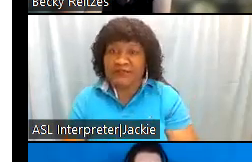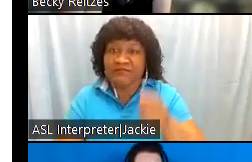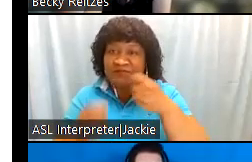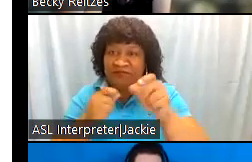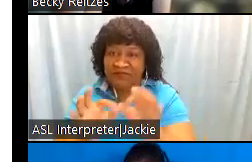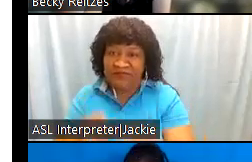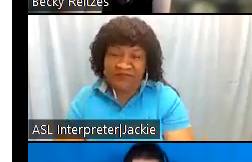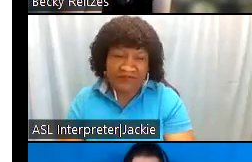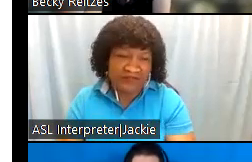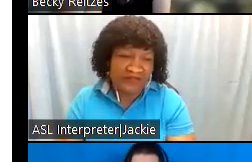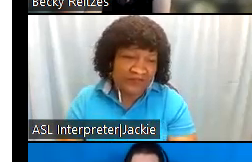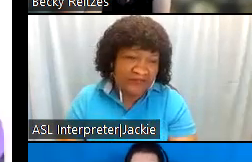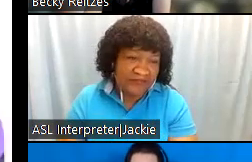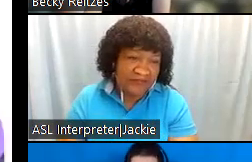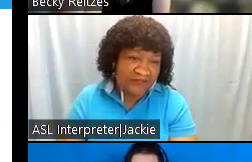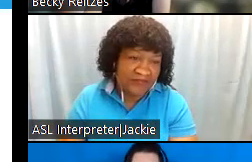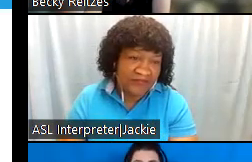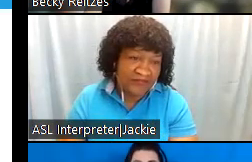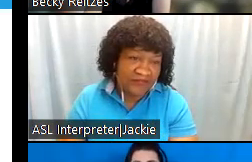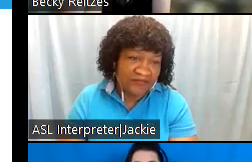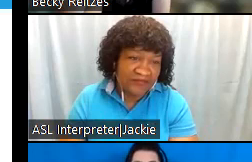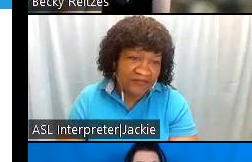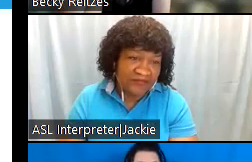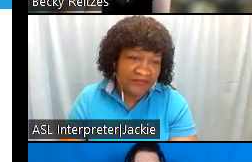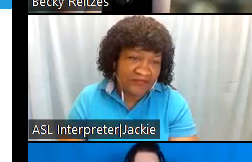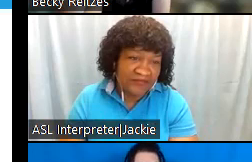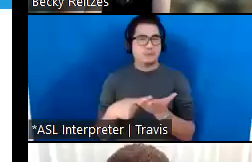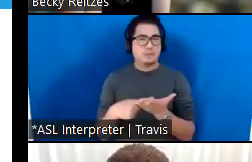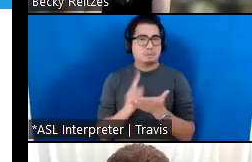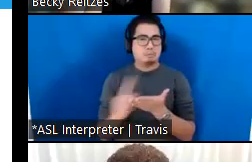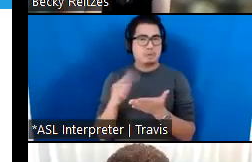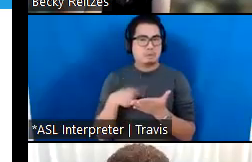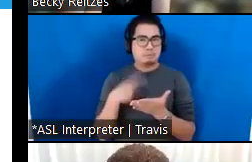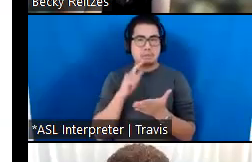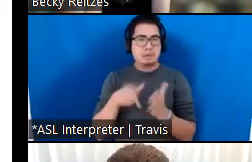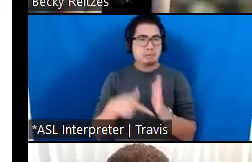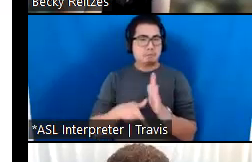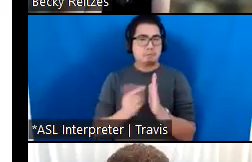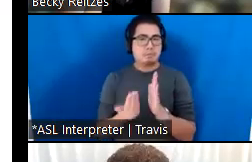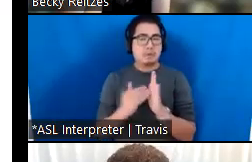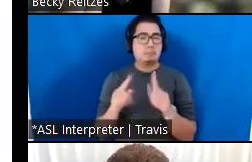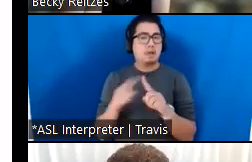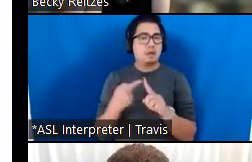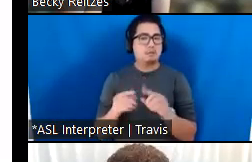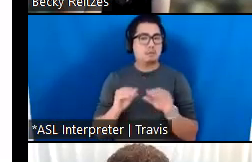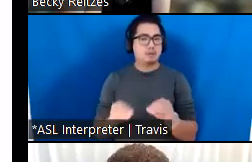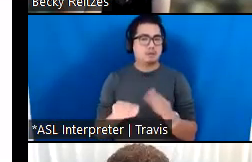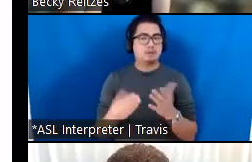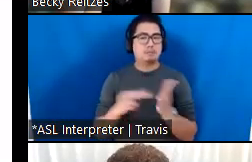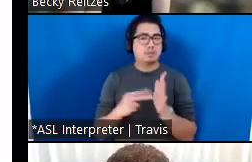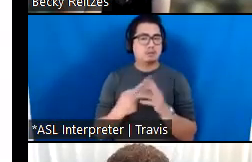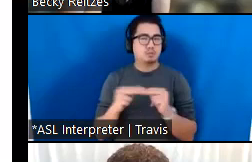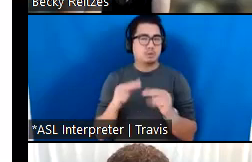We went through this last week, so I don't think we need to go through all this again, but I did want to put it in here again to send them out.